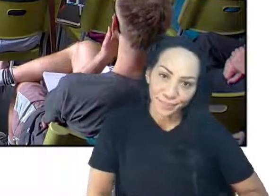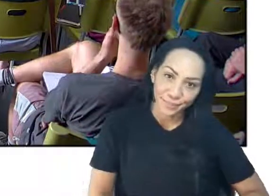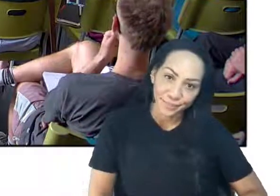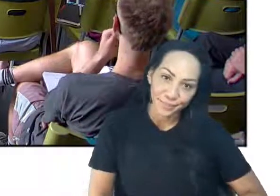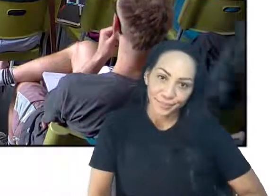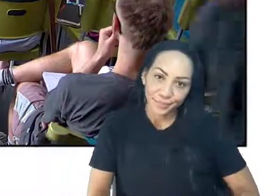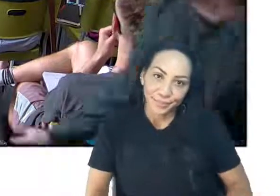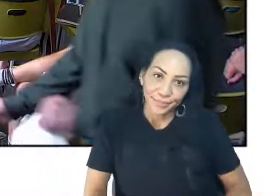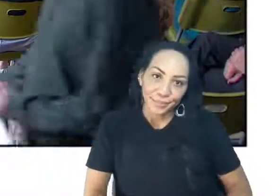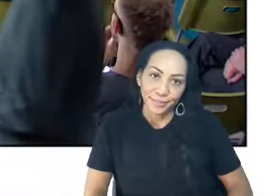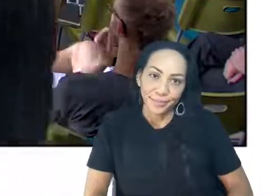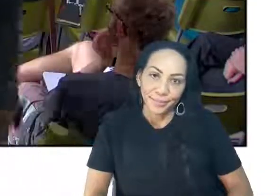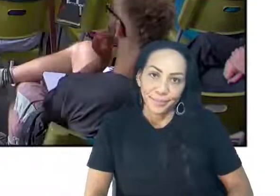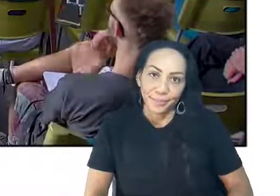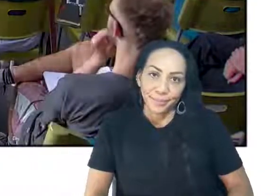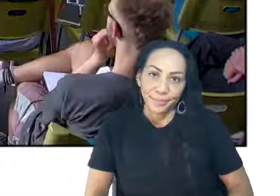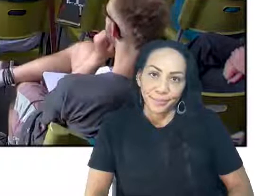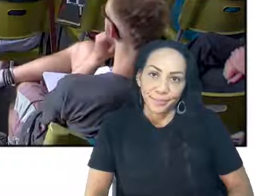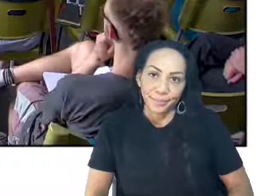Hey.